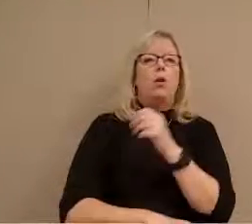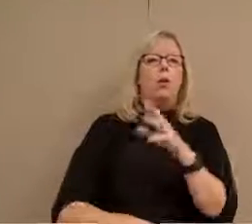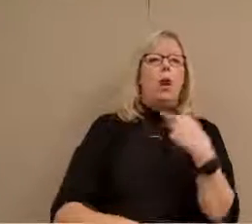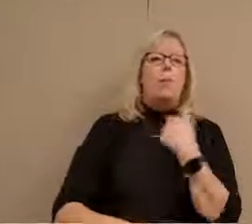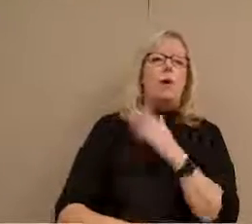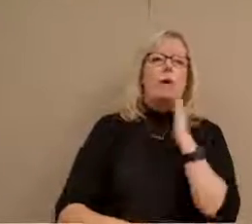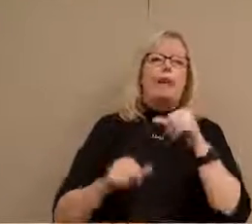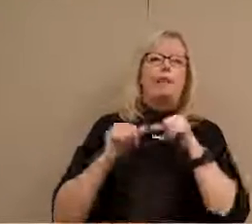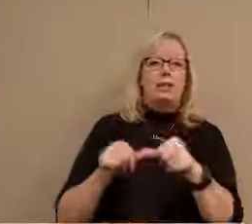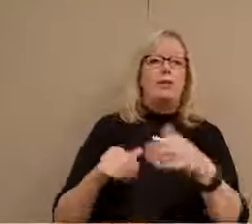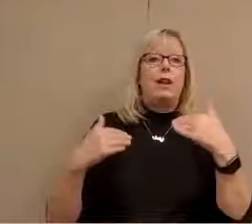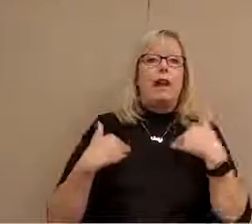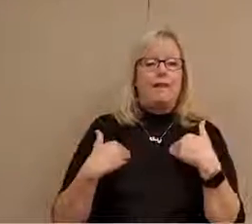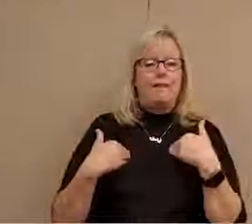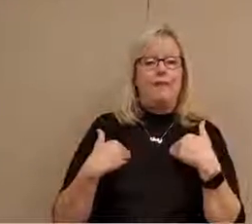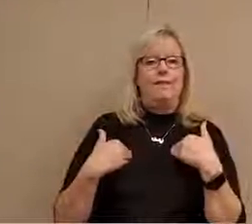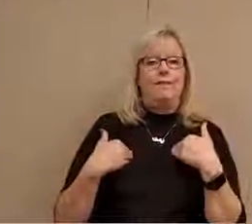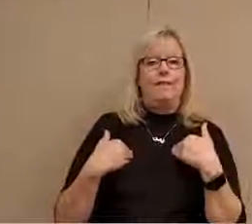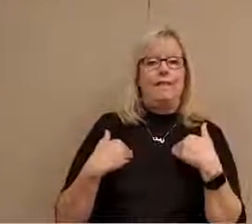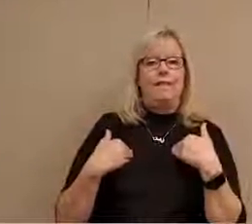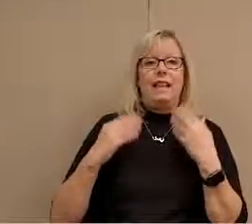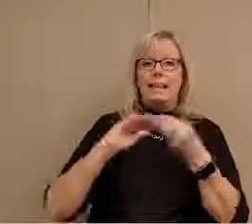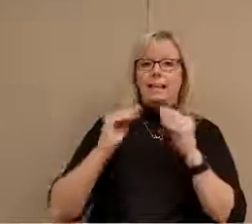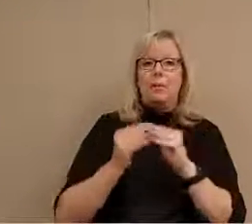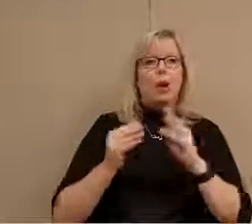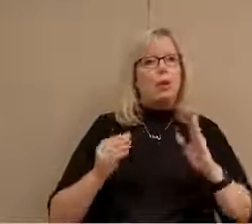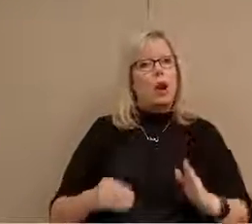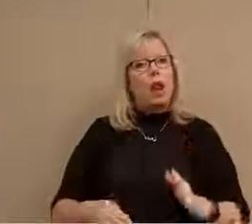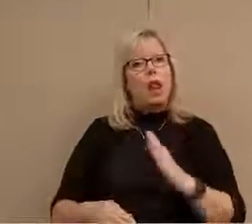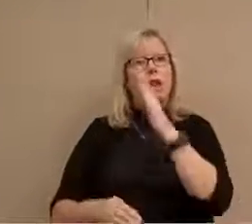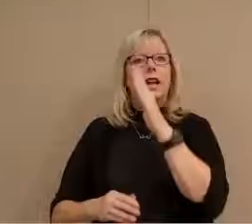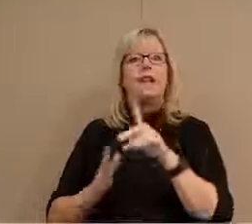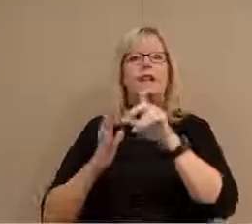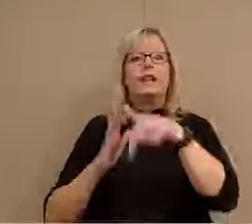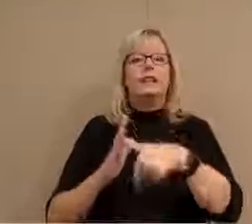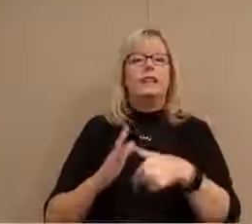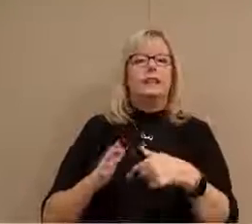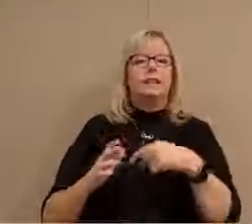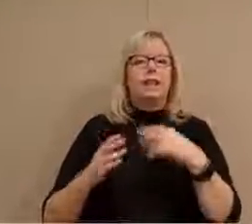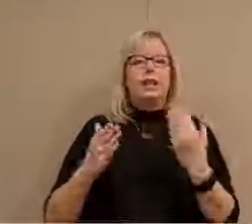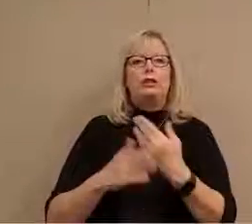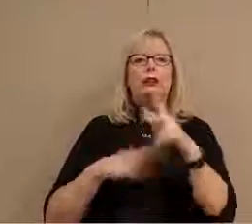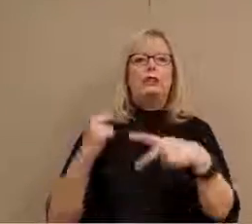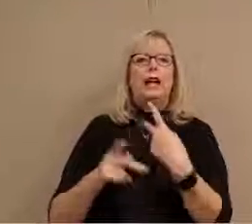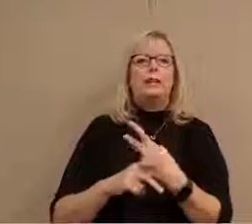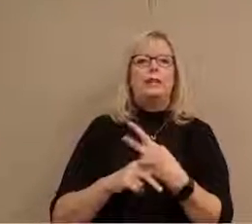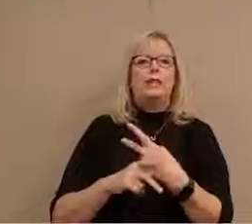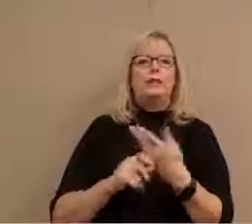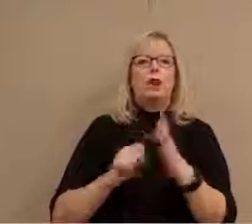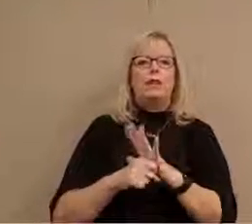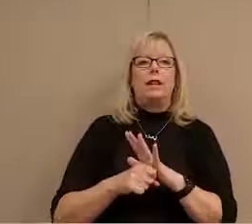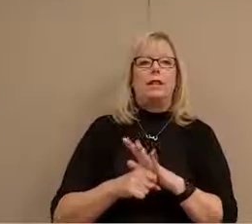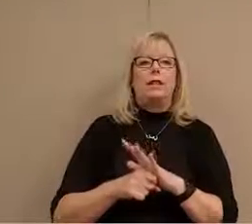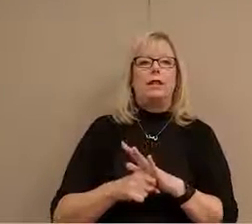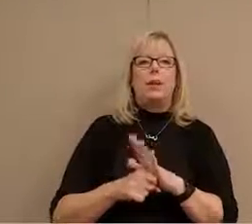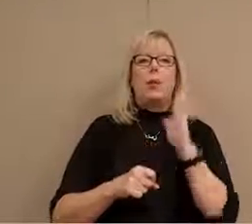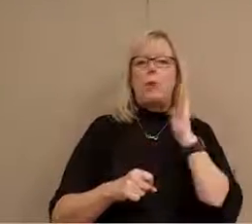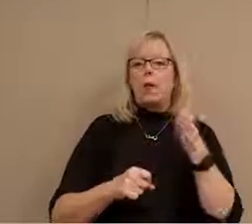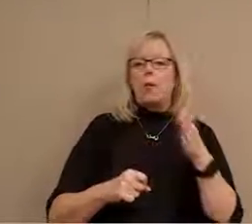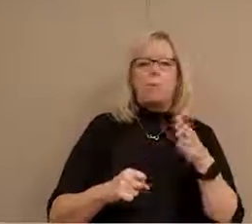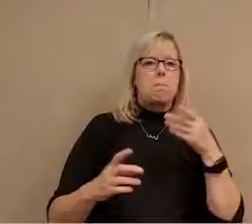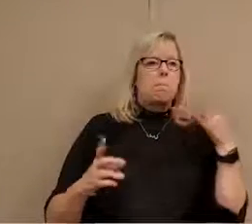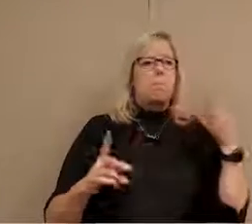going to continue to have these numbers go up. Eventually, a variant is going to be created that's going to break